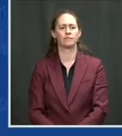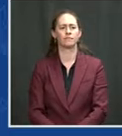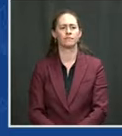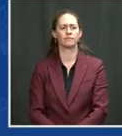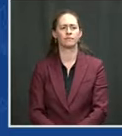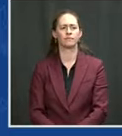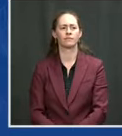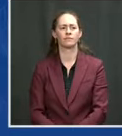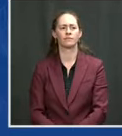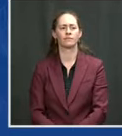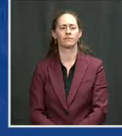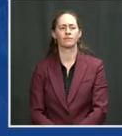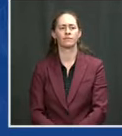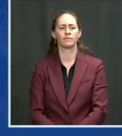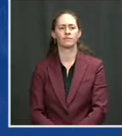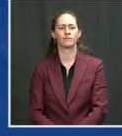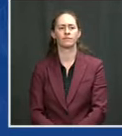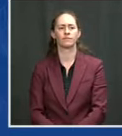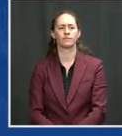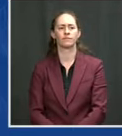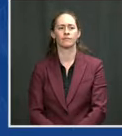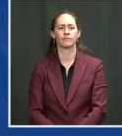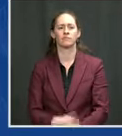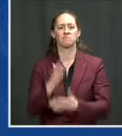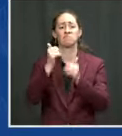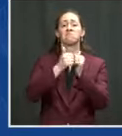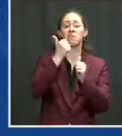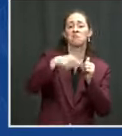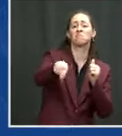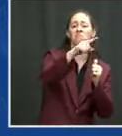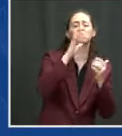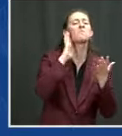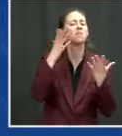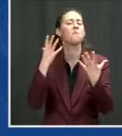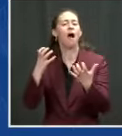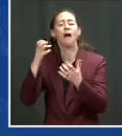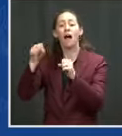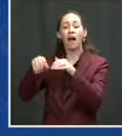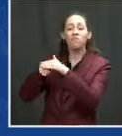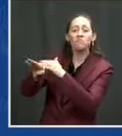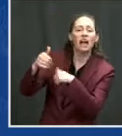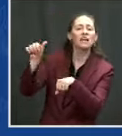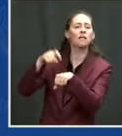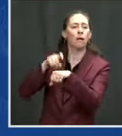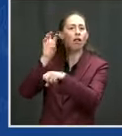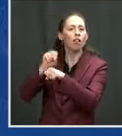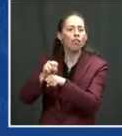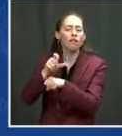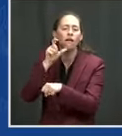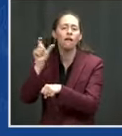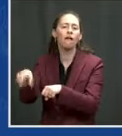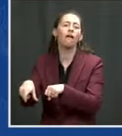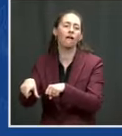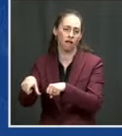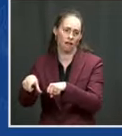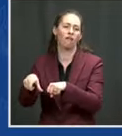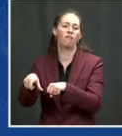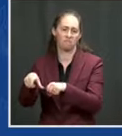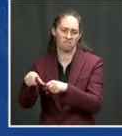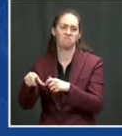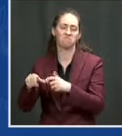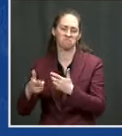And so, you know, most of the clinics in Ohio, as you said, are open for walk-ups. And there's people who